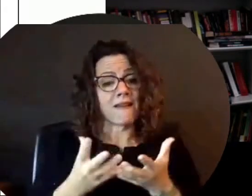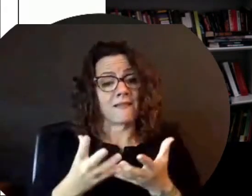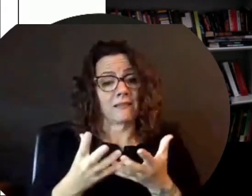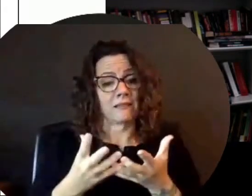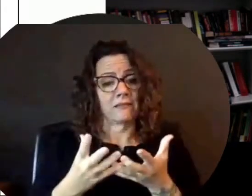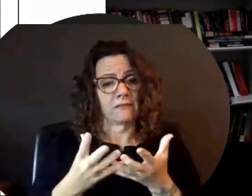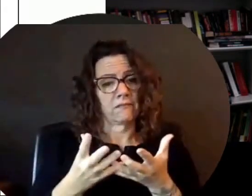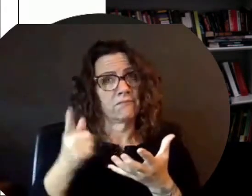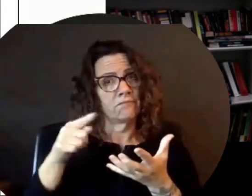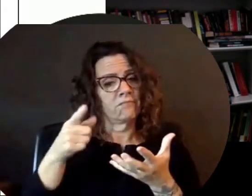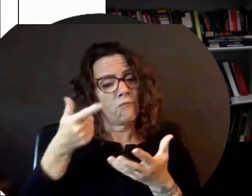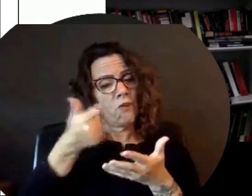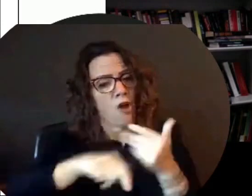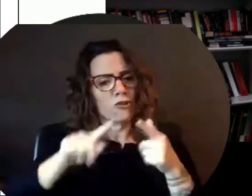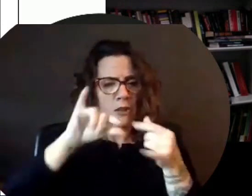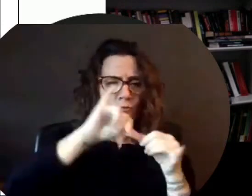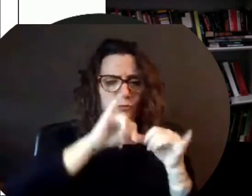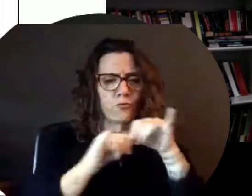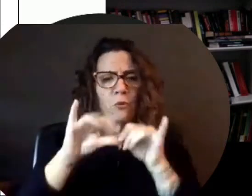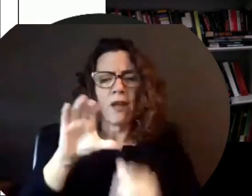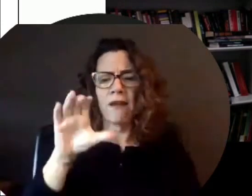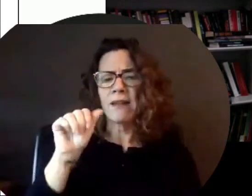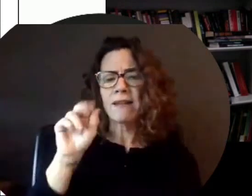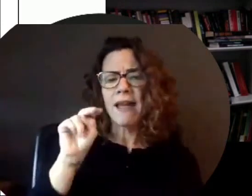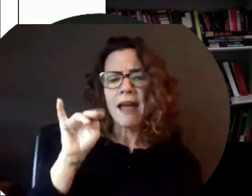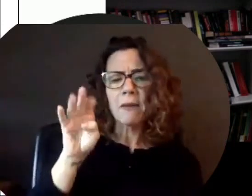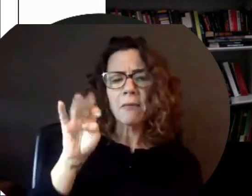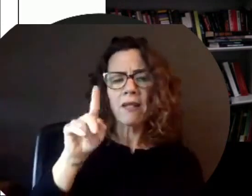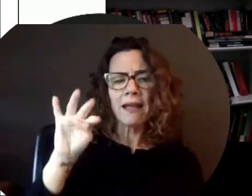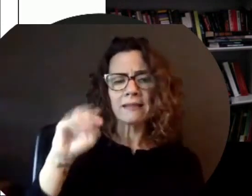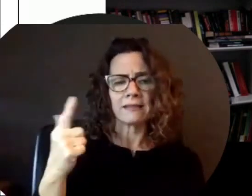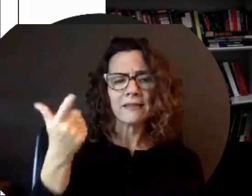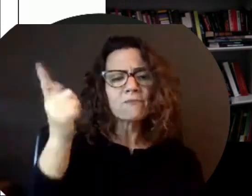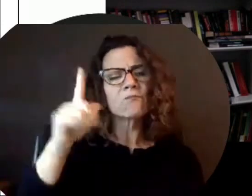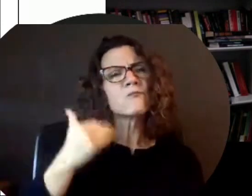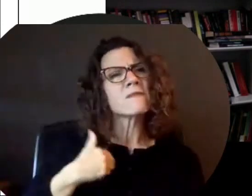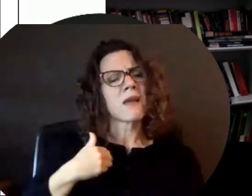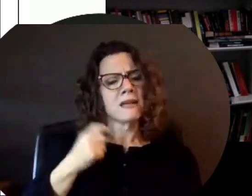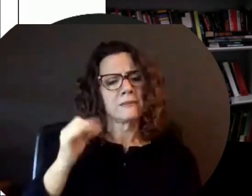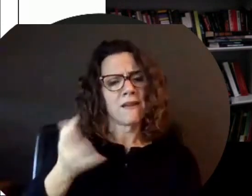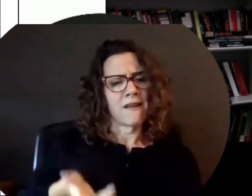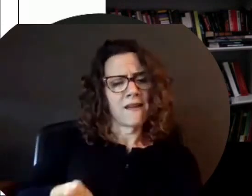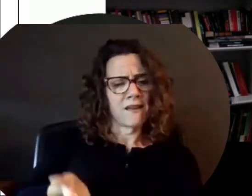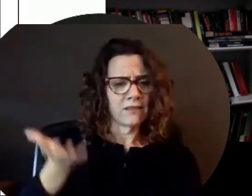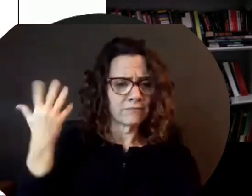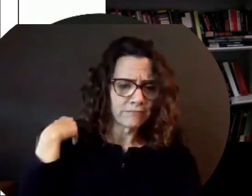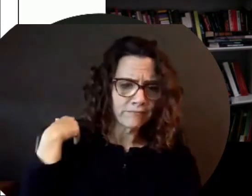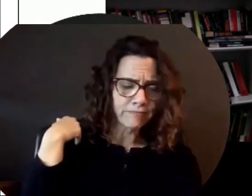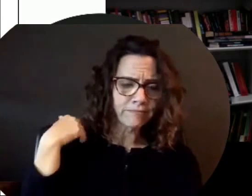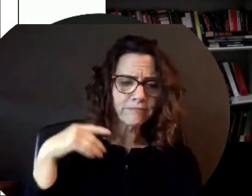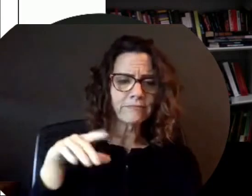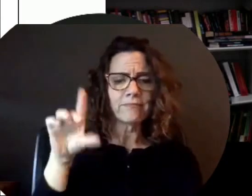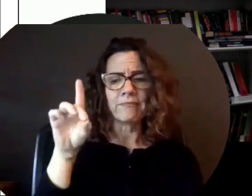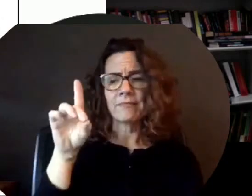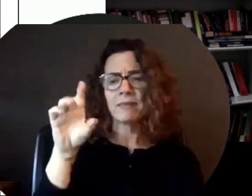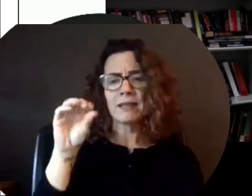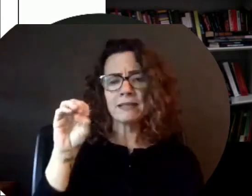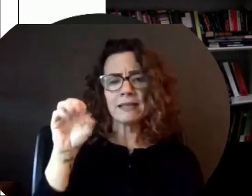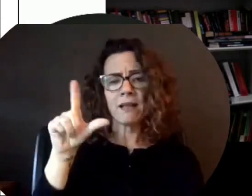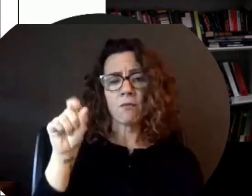Williams, a black theologian, womanist theologian, writing in the 1990s and